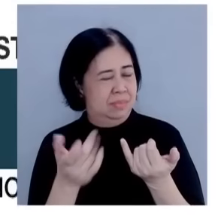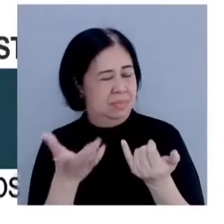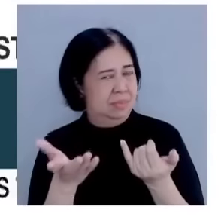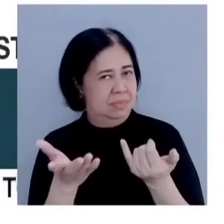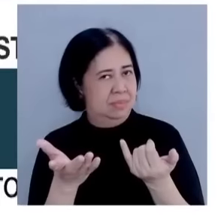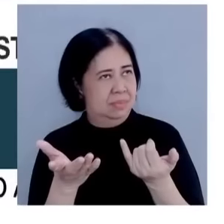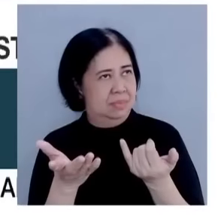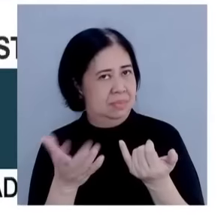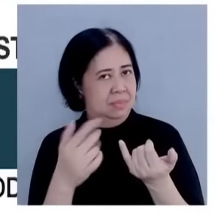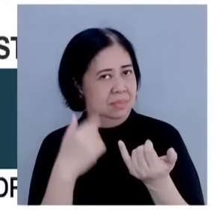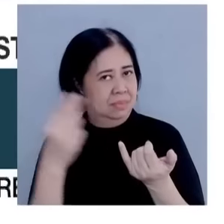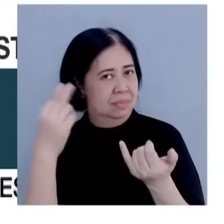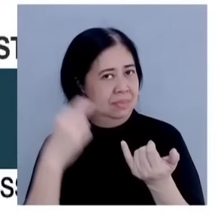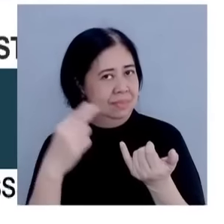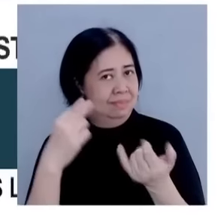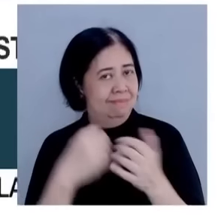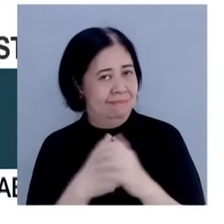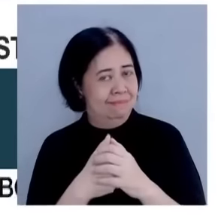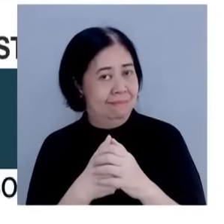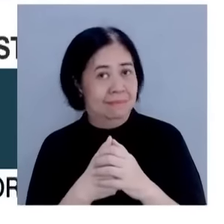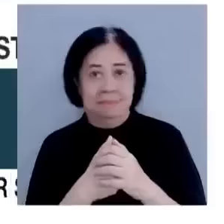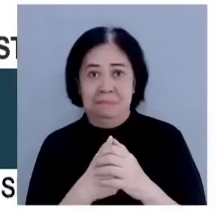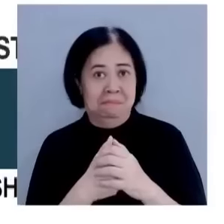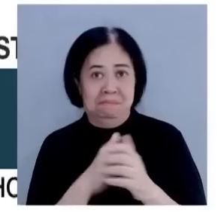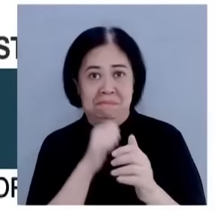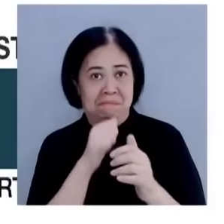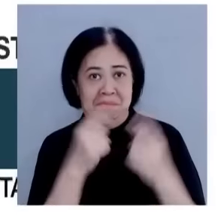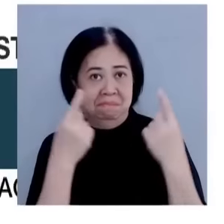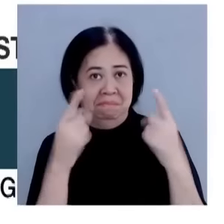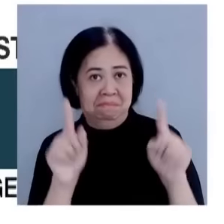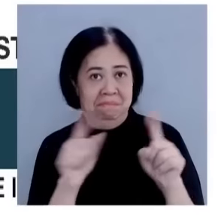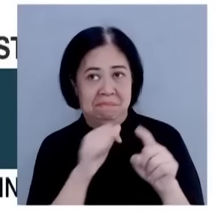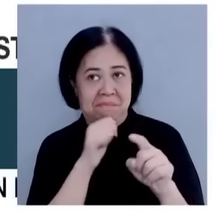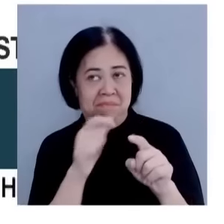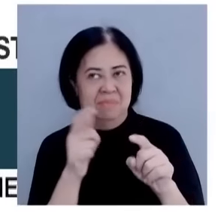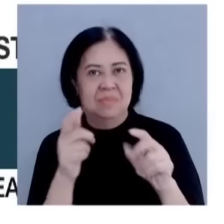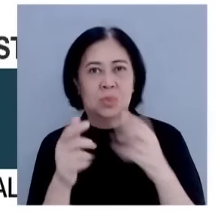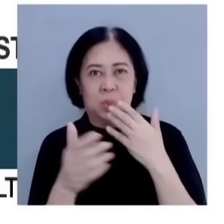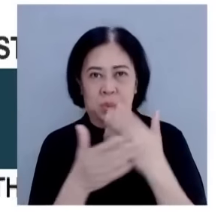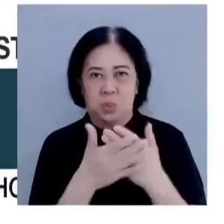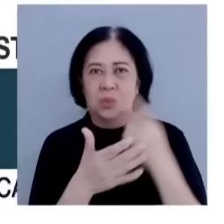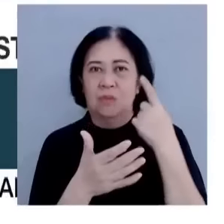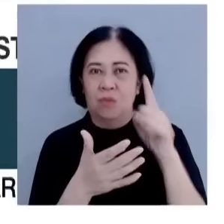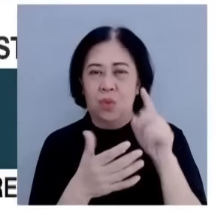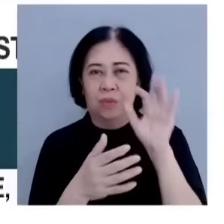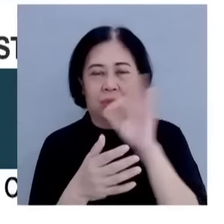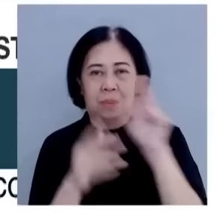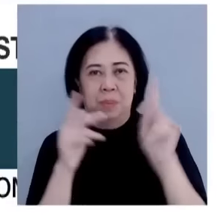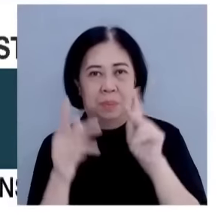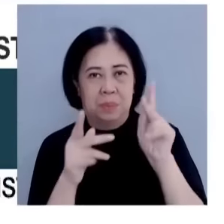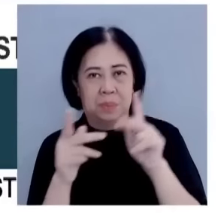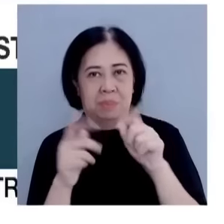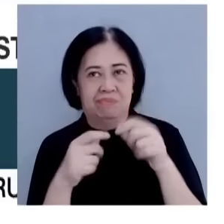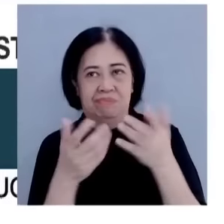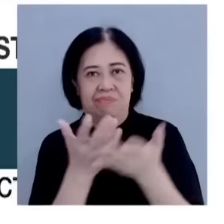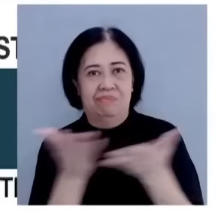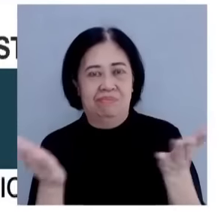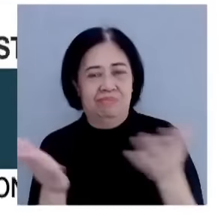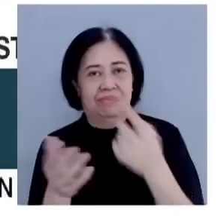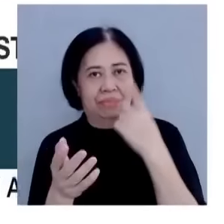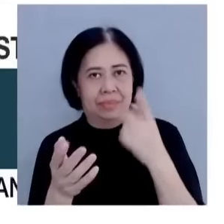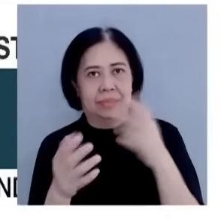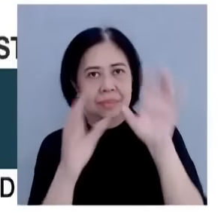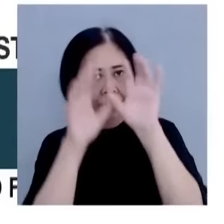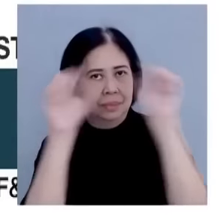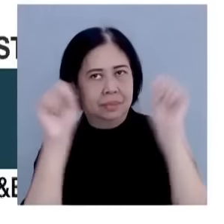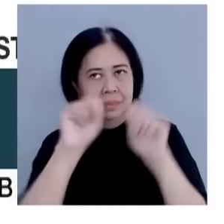in our history, it won't make any sense for the yes. Filipino people in general. Take away the president, That's